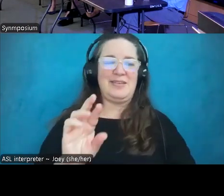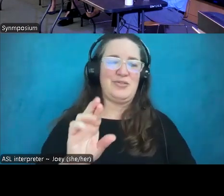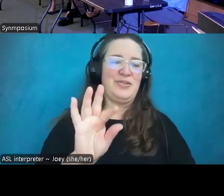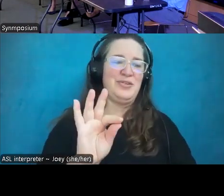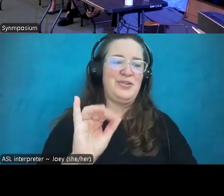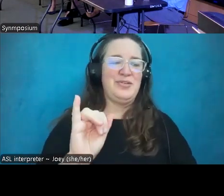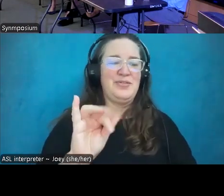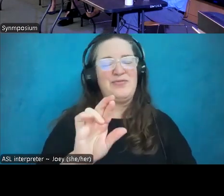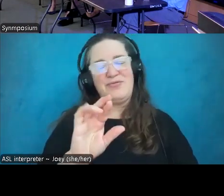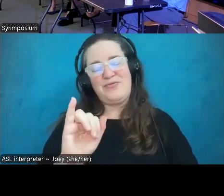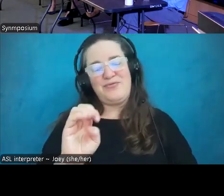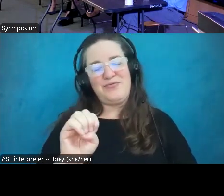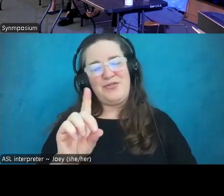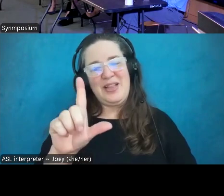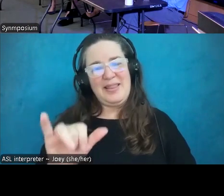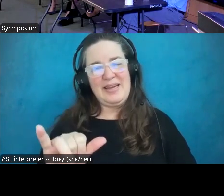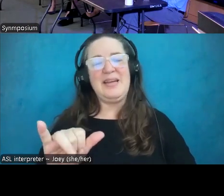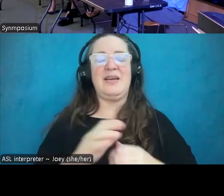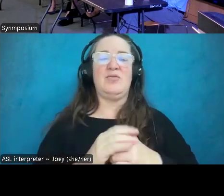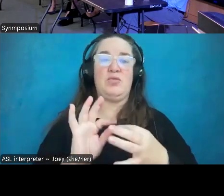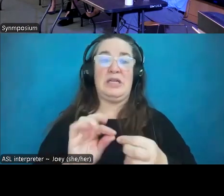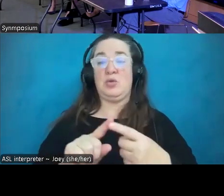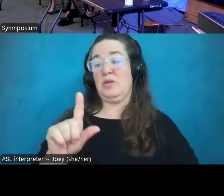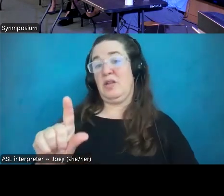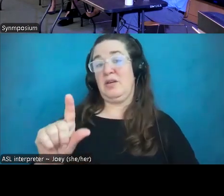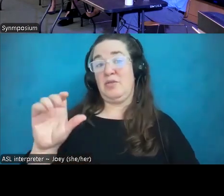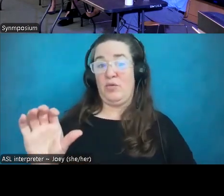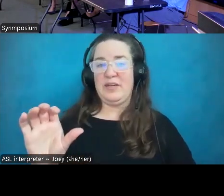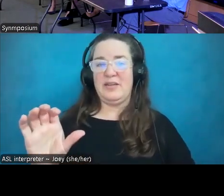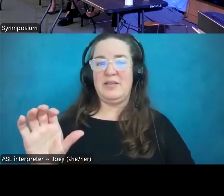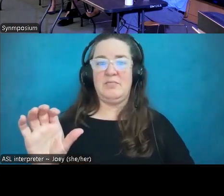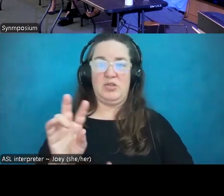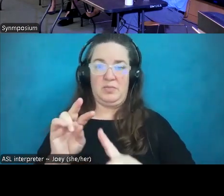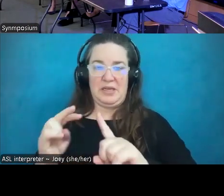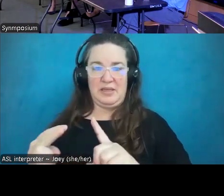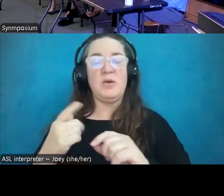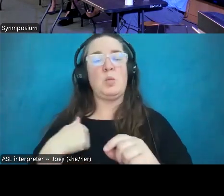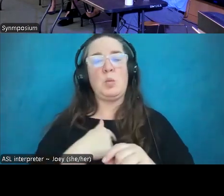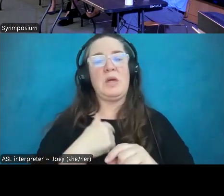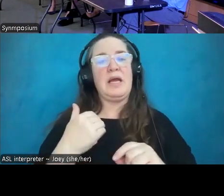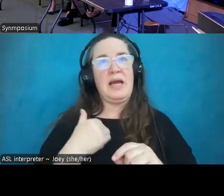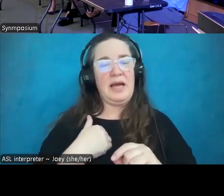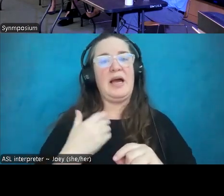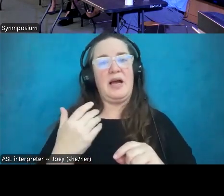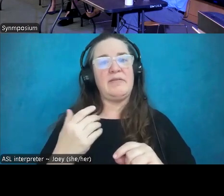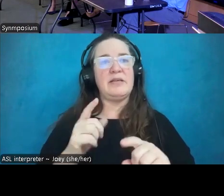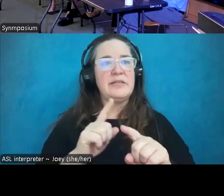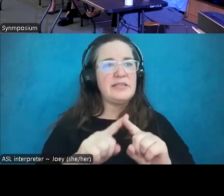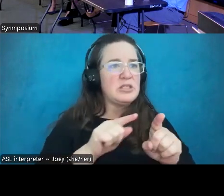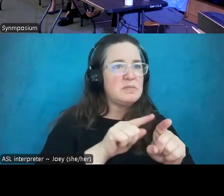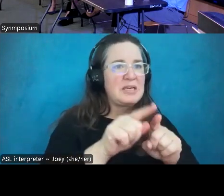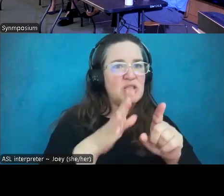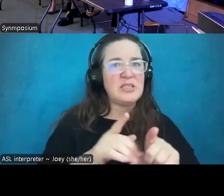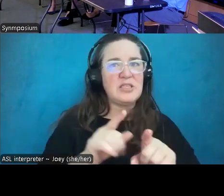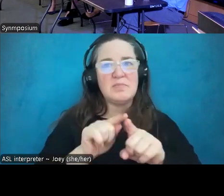clinic standpoint. And again, I mentioned that we have a multidisciplinary group that we meet together to put our heads together so we're not shuttling patients through the system.